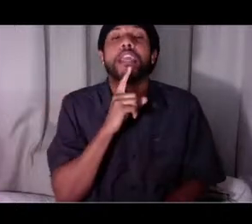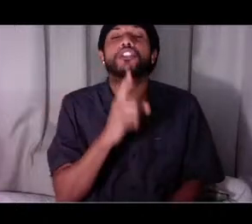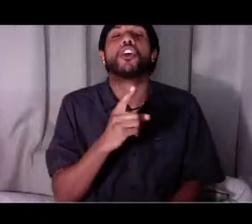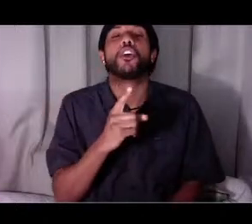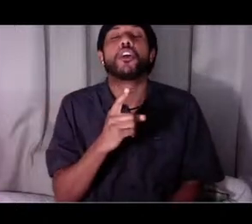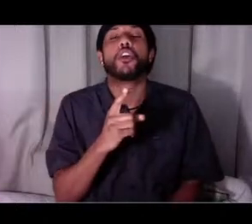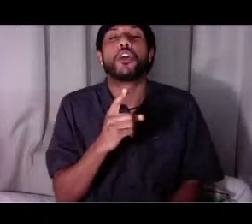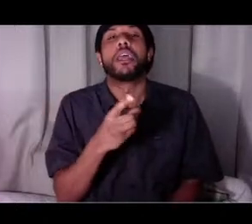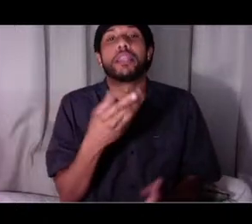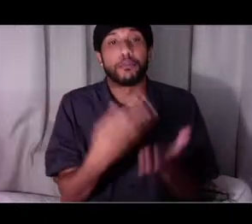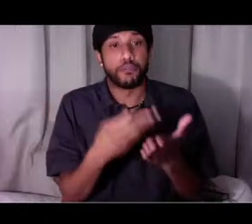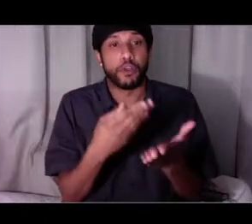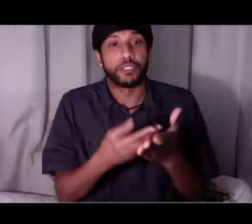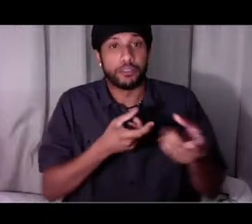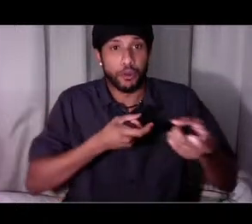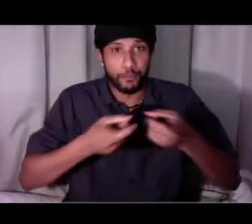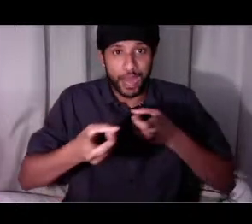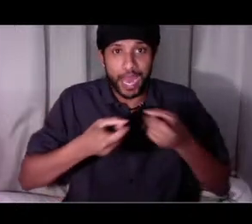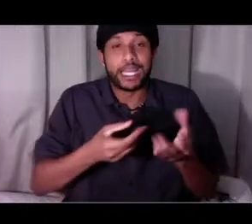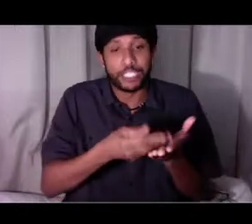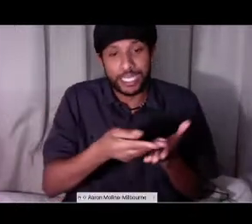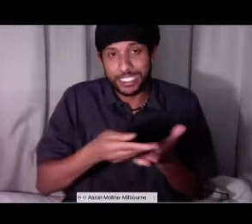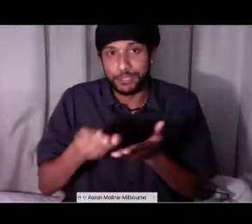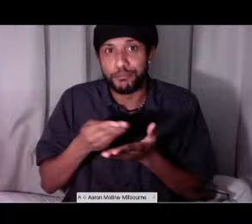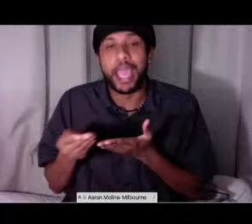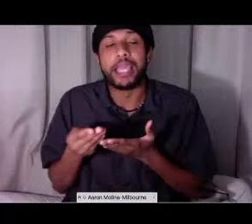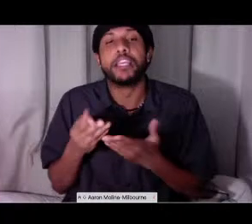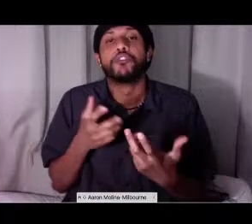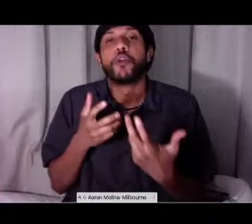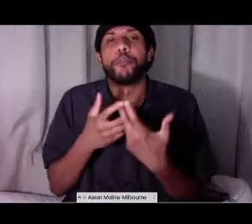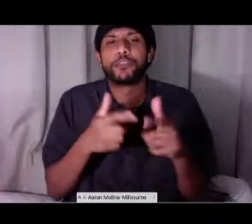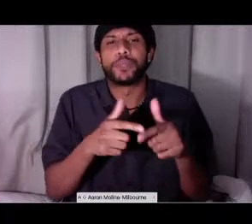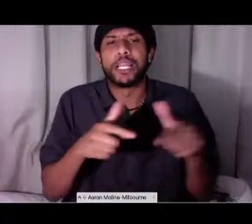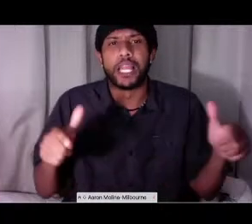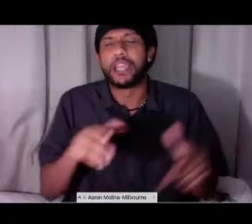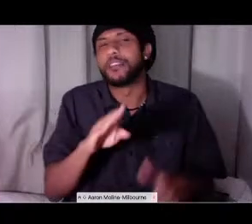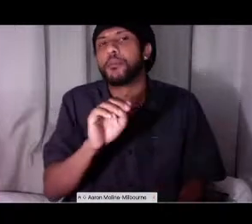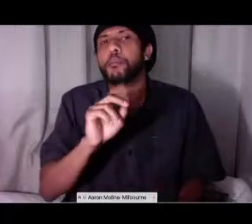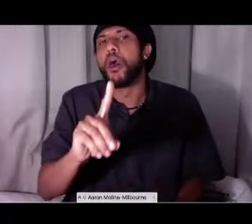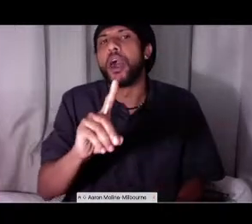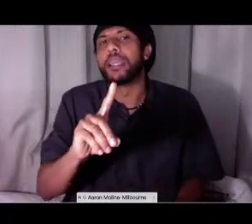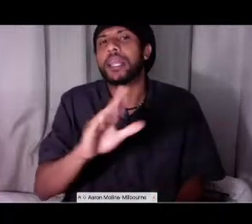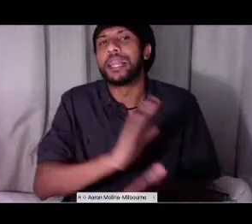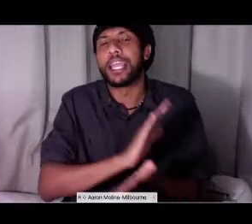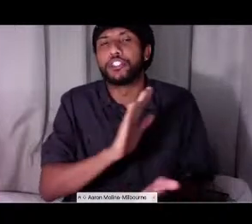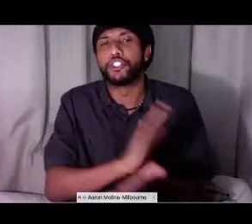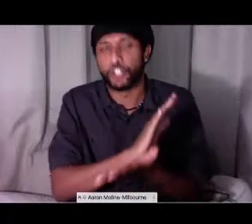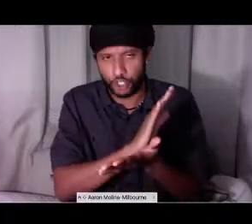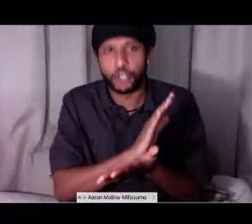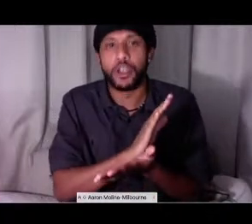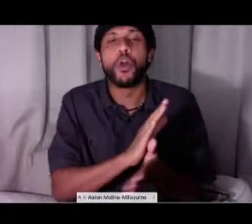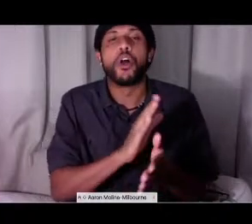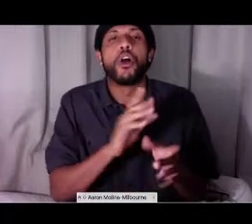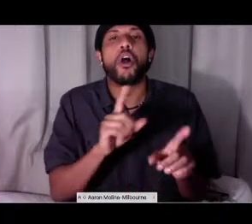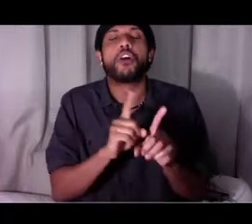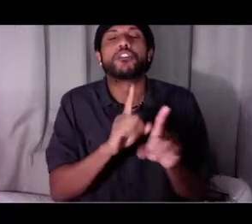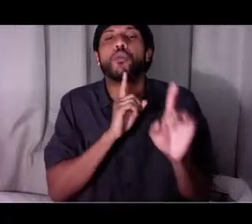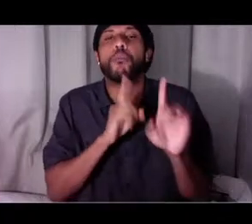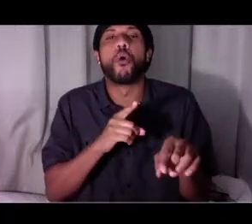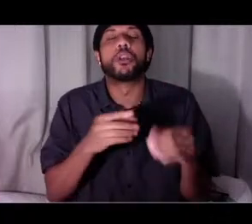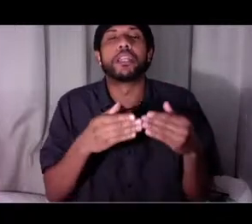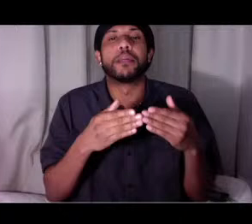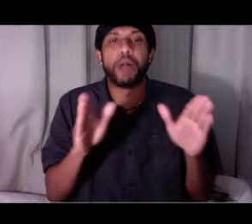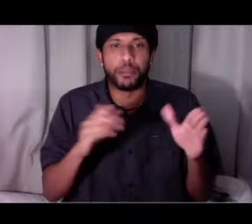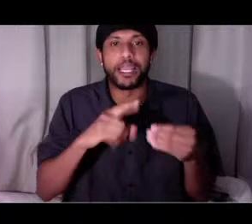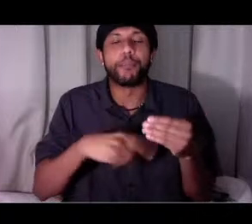proceeds are being managed and spent in accordance with the language of the bond measure the committee shall also report to the public annually on the proper